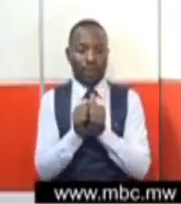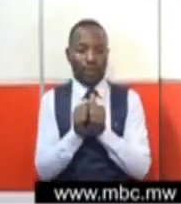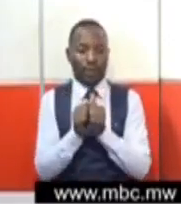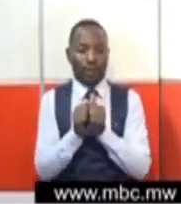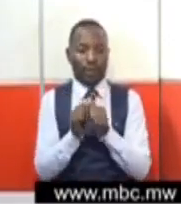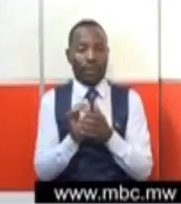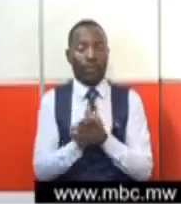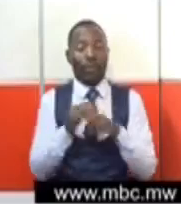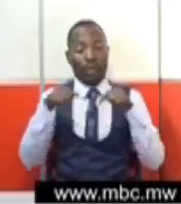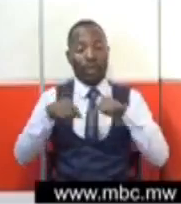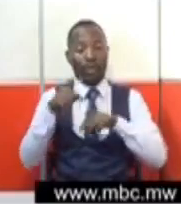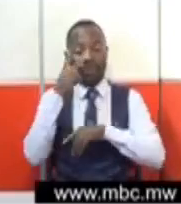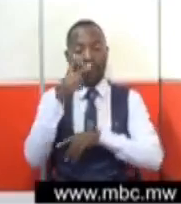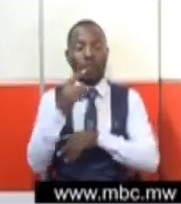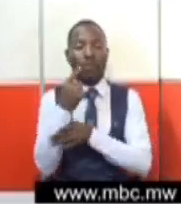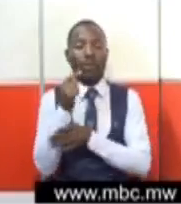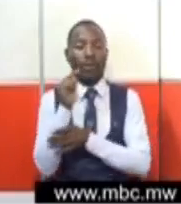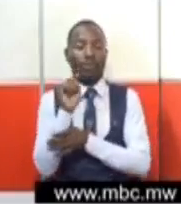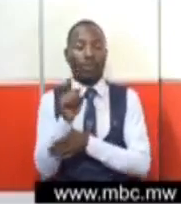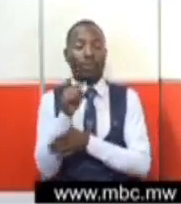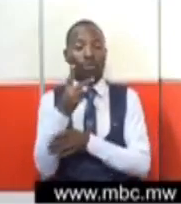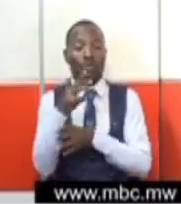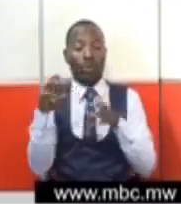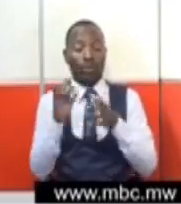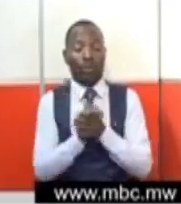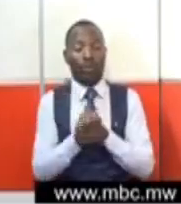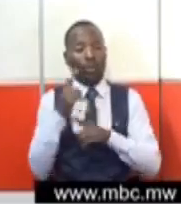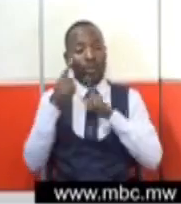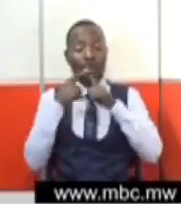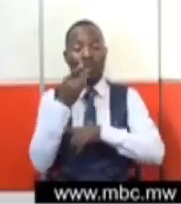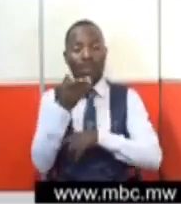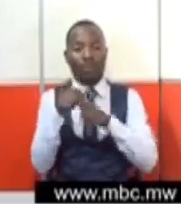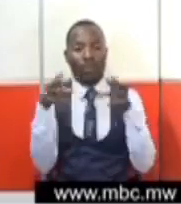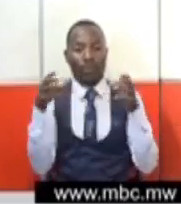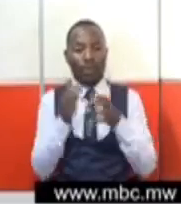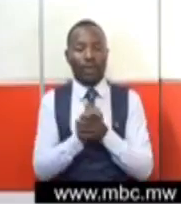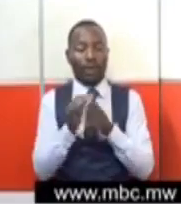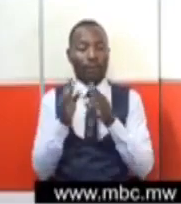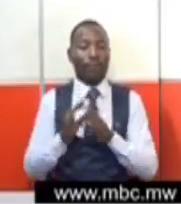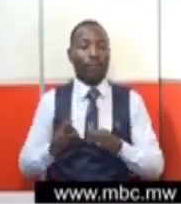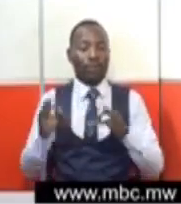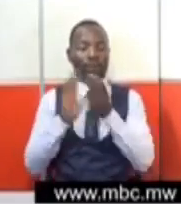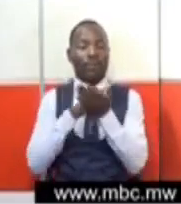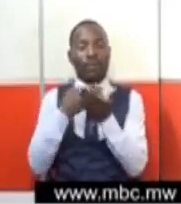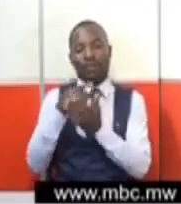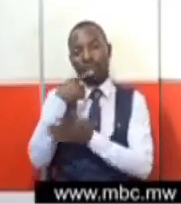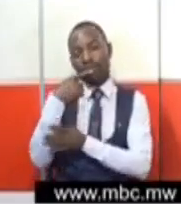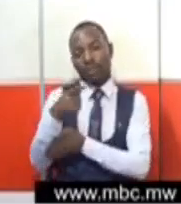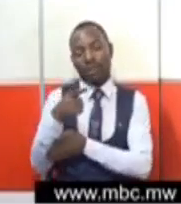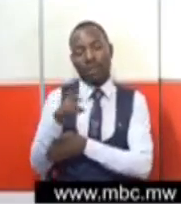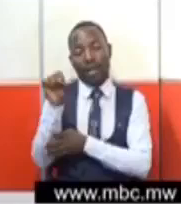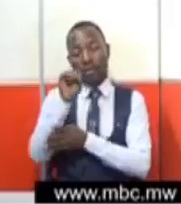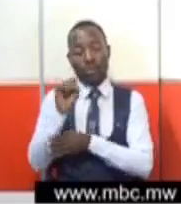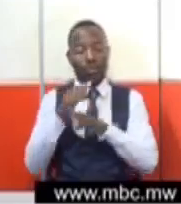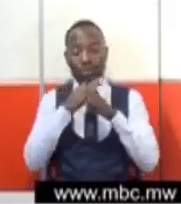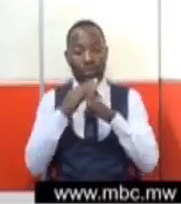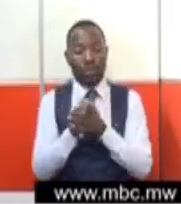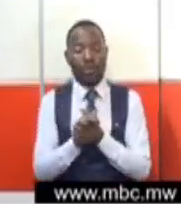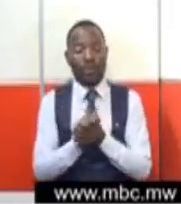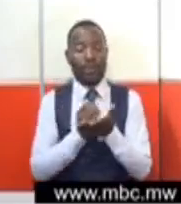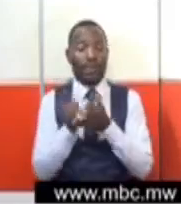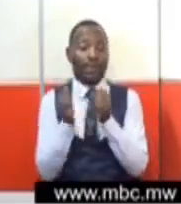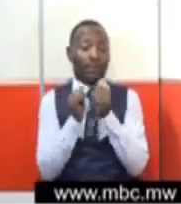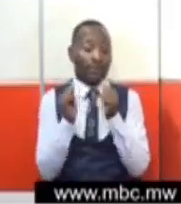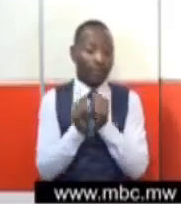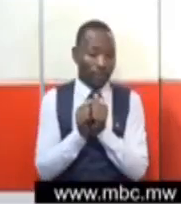what is today, which is 1.2 million people. And we think this is super, super important because social protection and adaptive safety